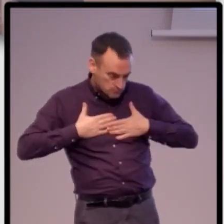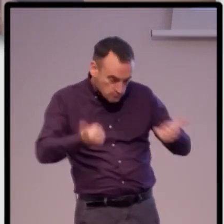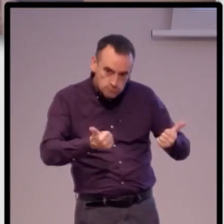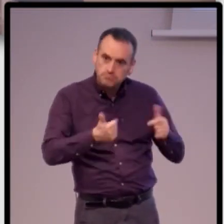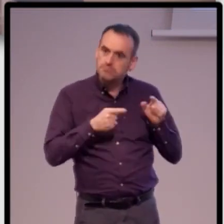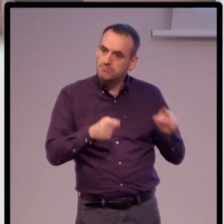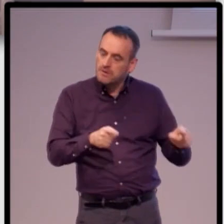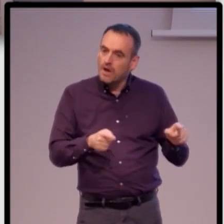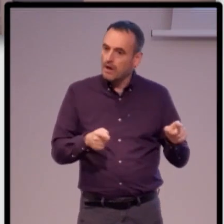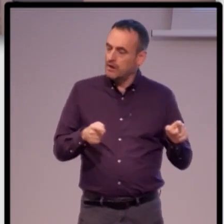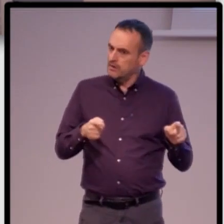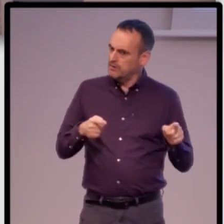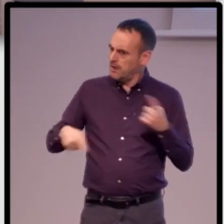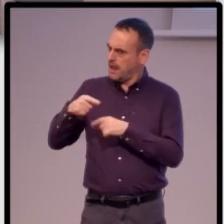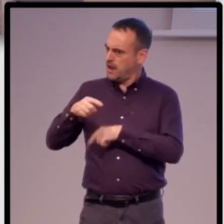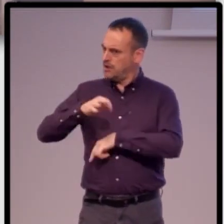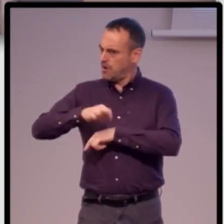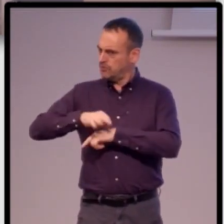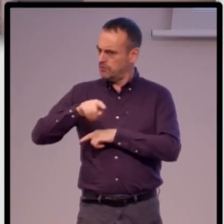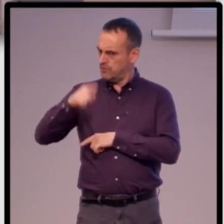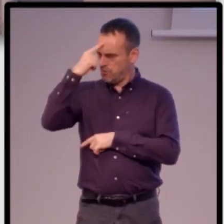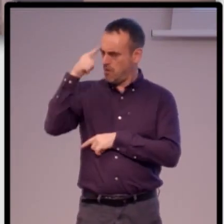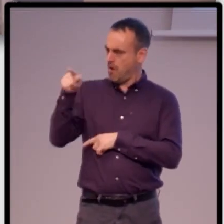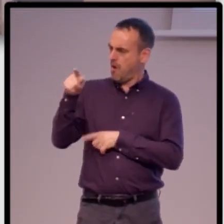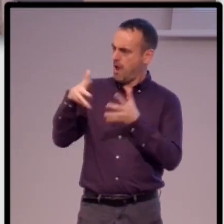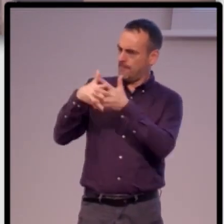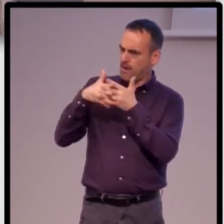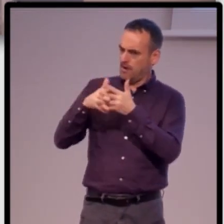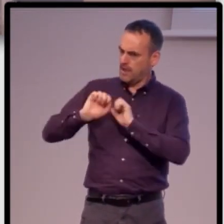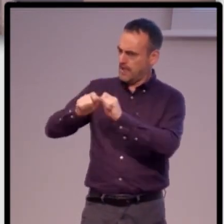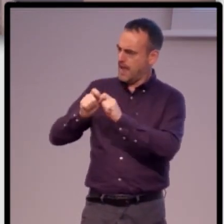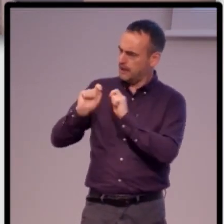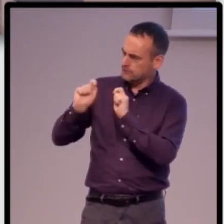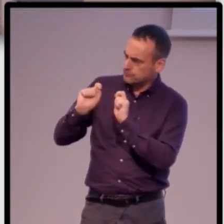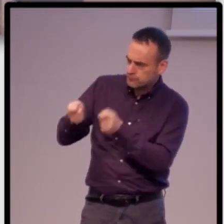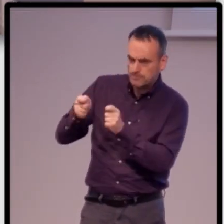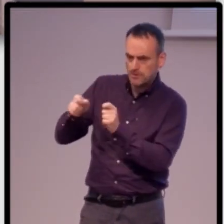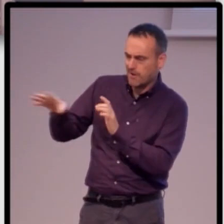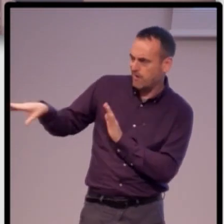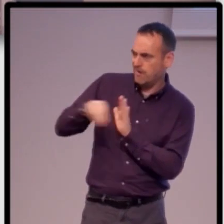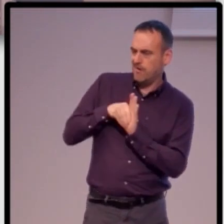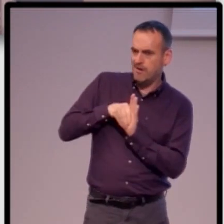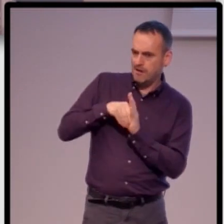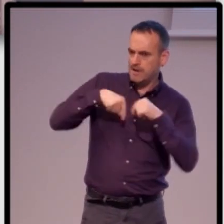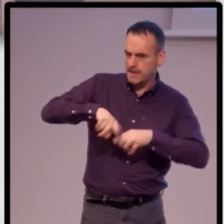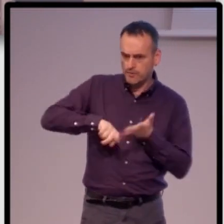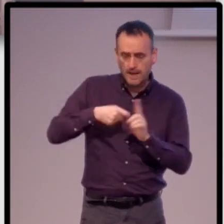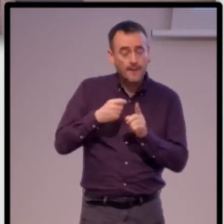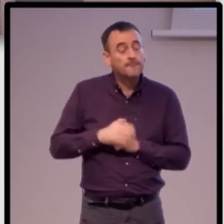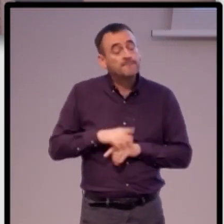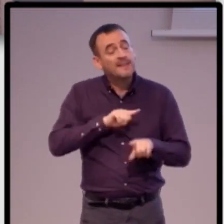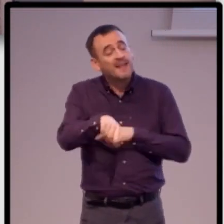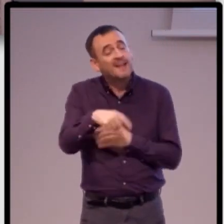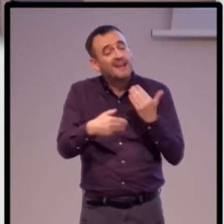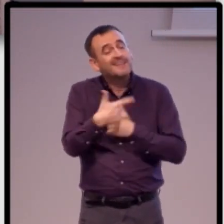curable disease. And so doctors imported these more intensive chemotherapy protocols. In the 70s,